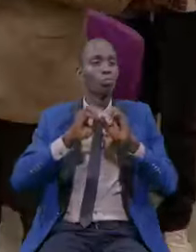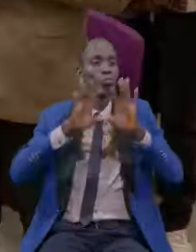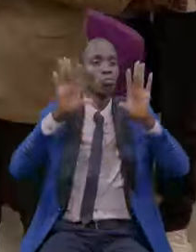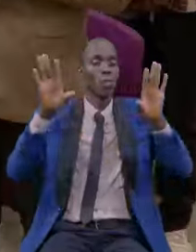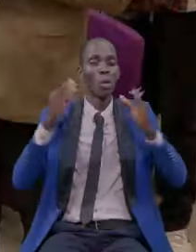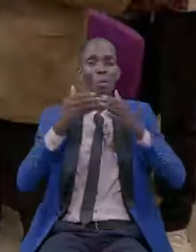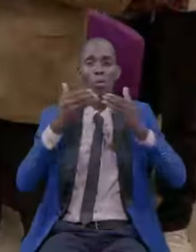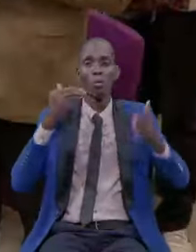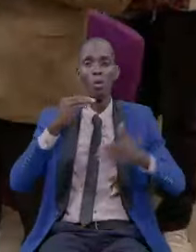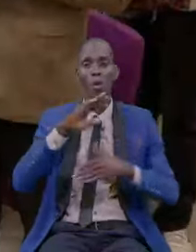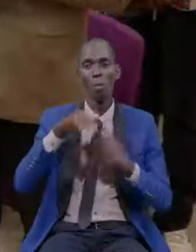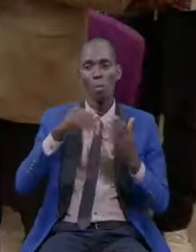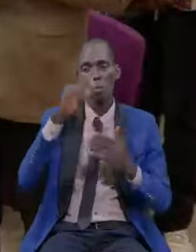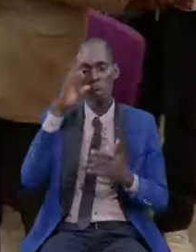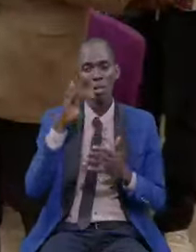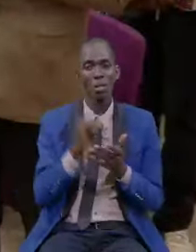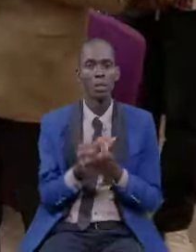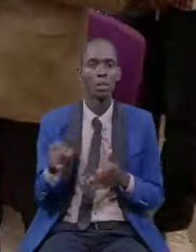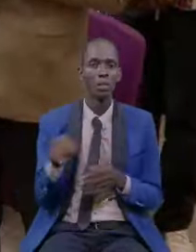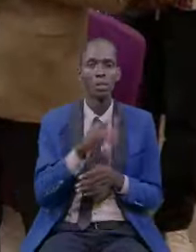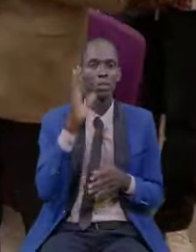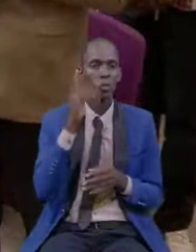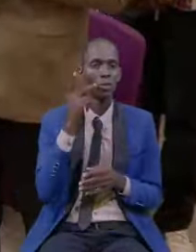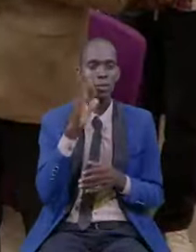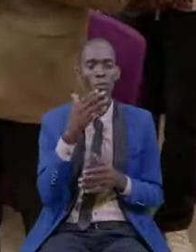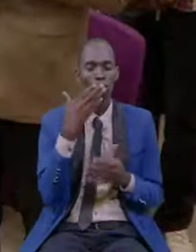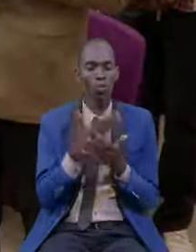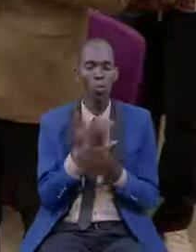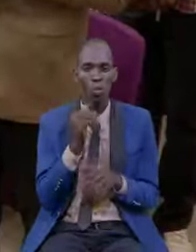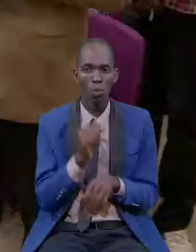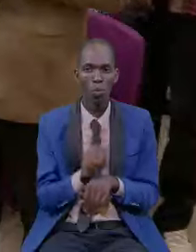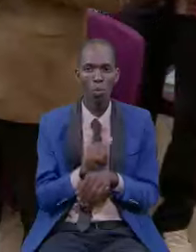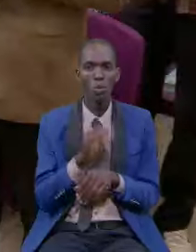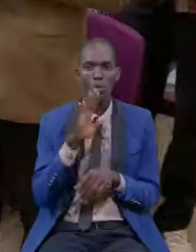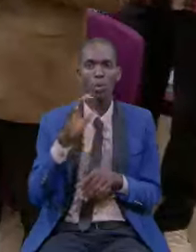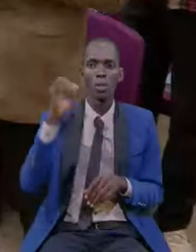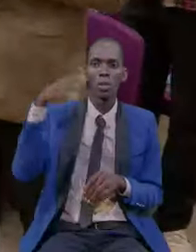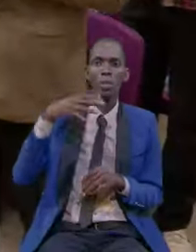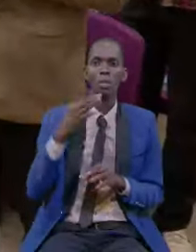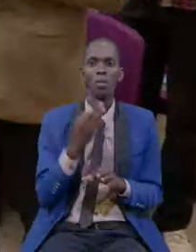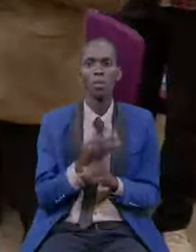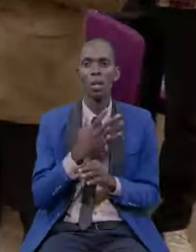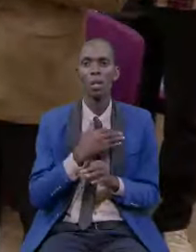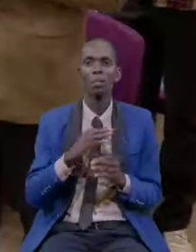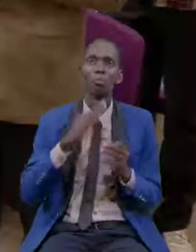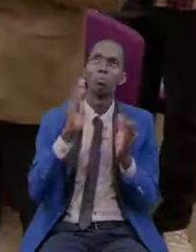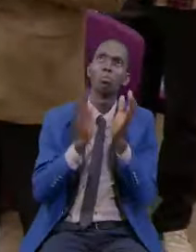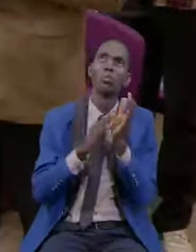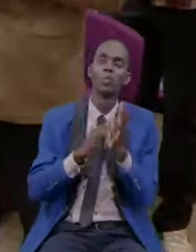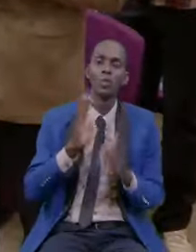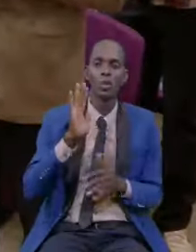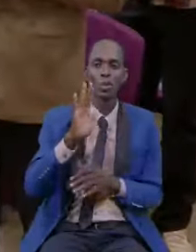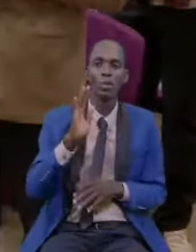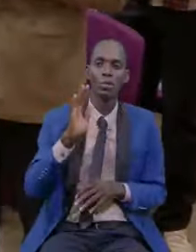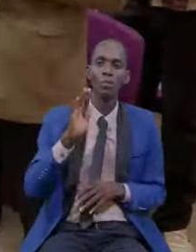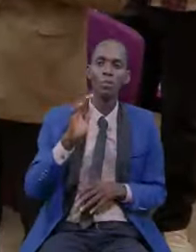good works, your life of faith, and glorify God, your Father, who is